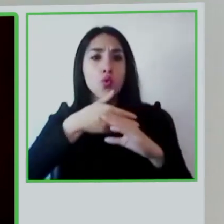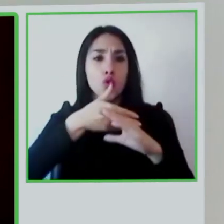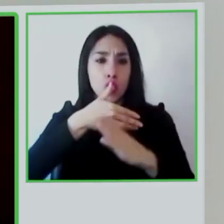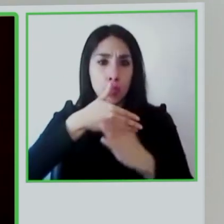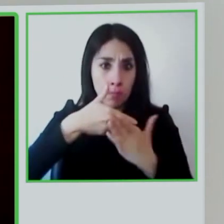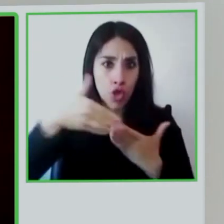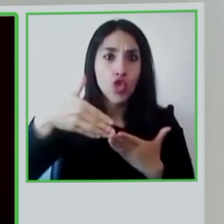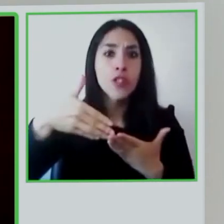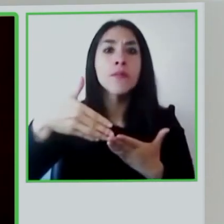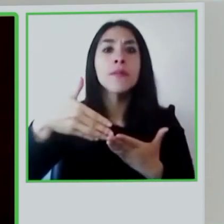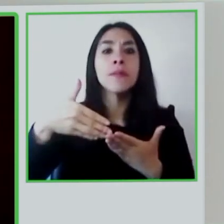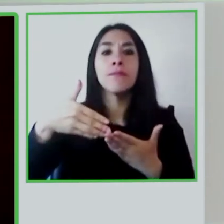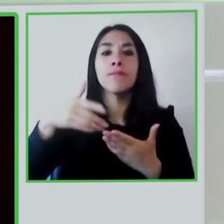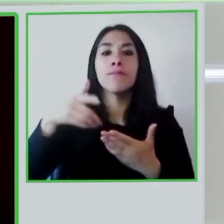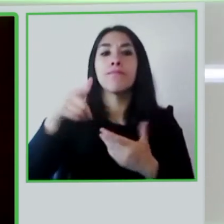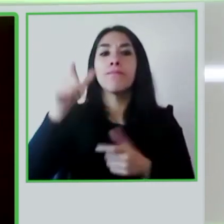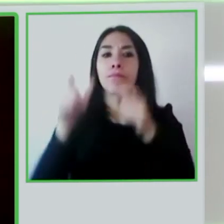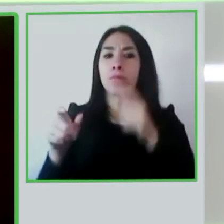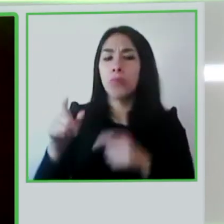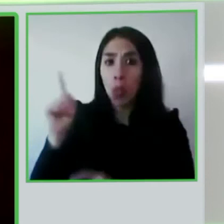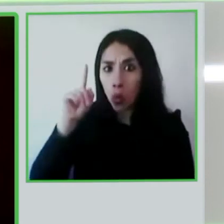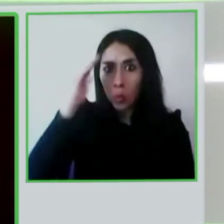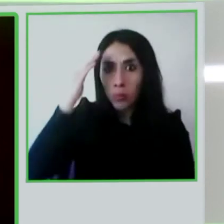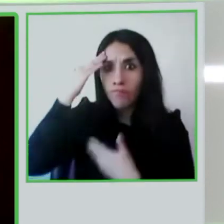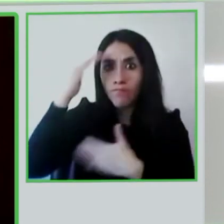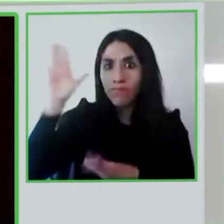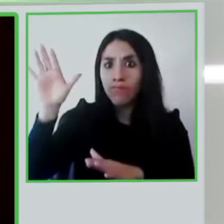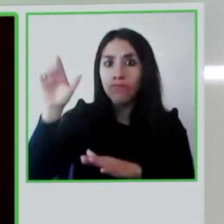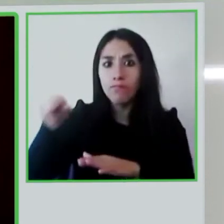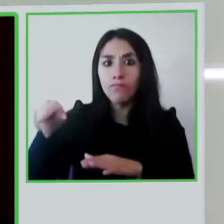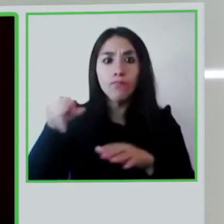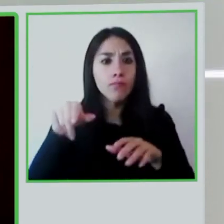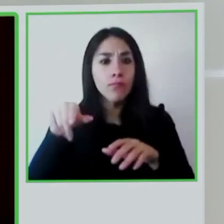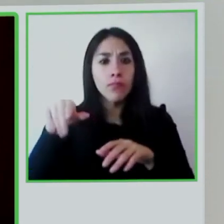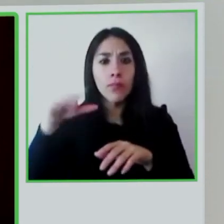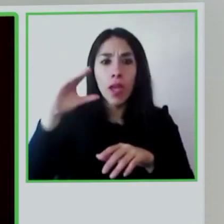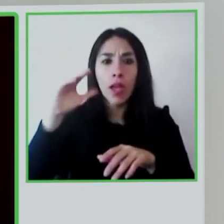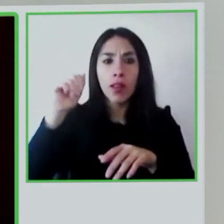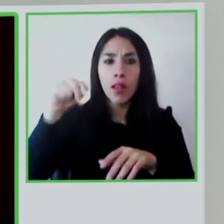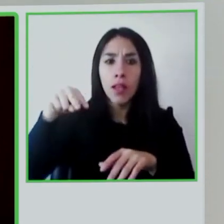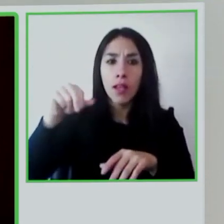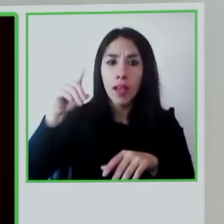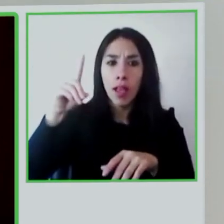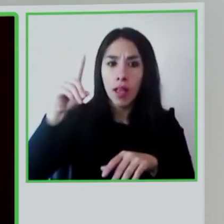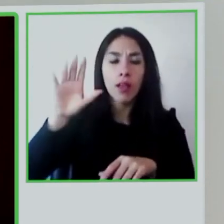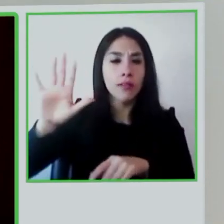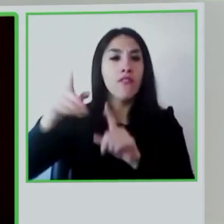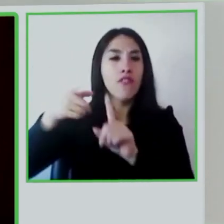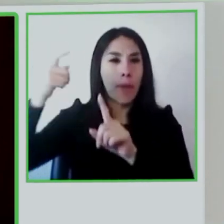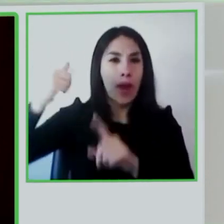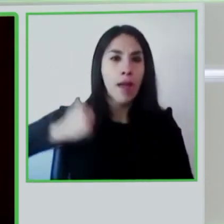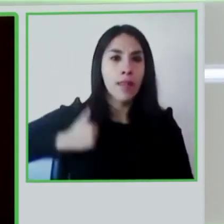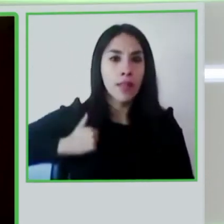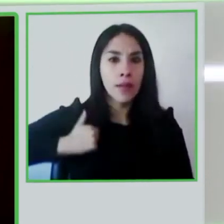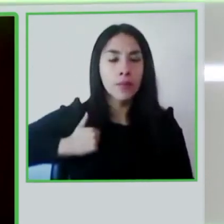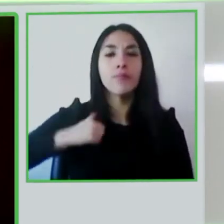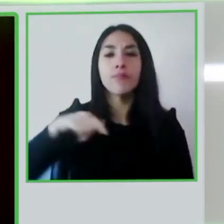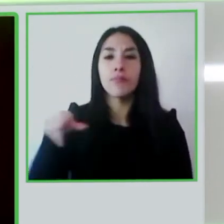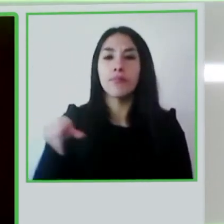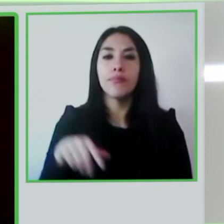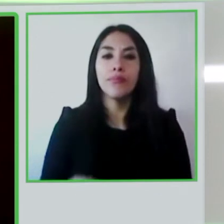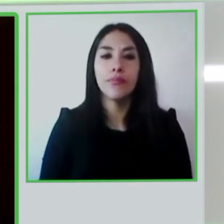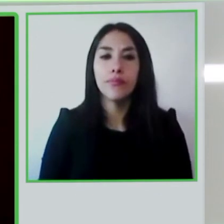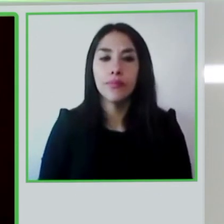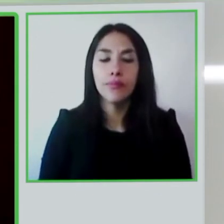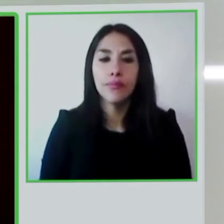we don't know about all the Canadians. We don't know that we need to hire Canadians because they are Canadians, or